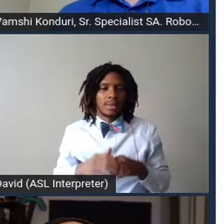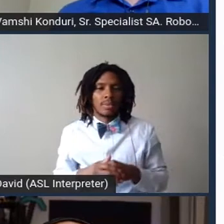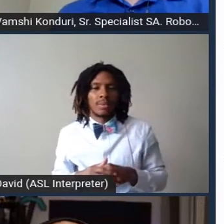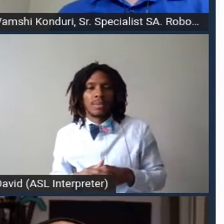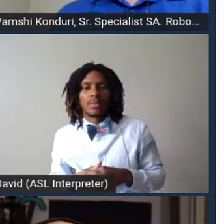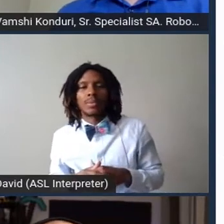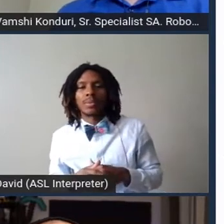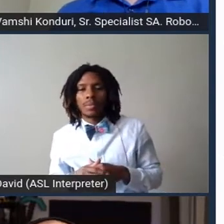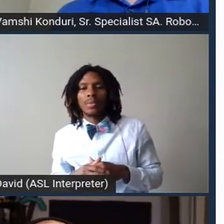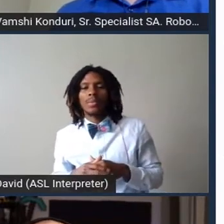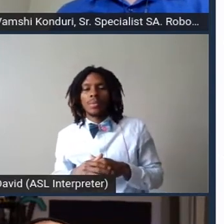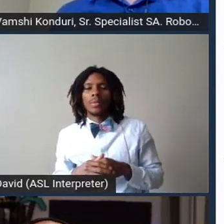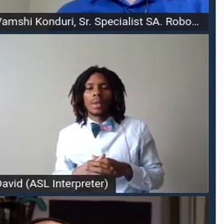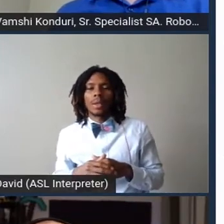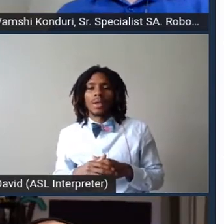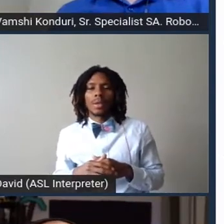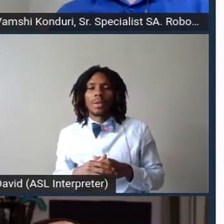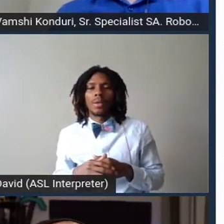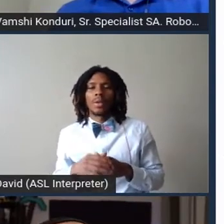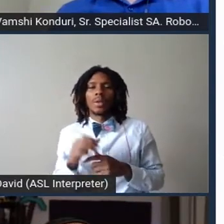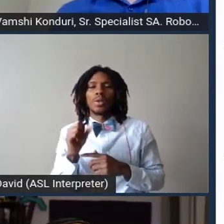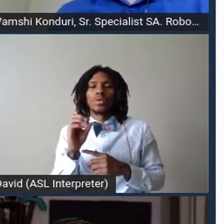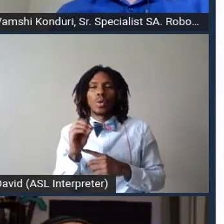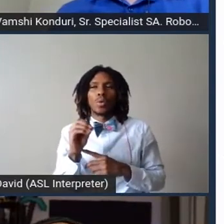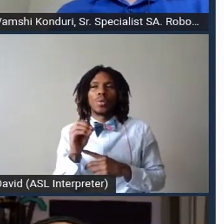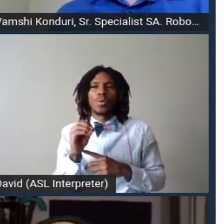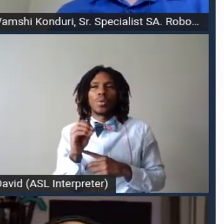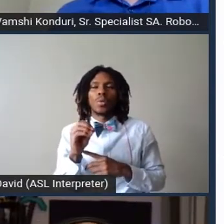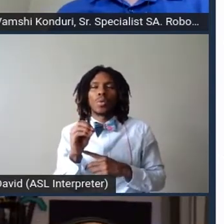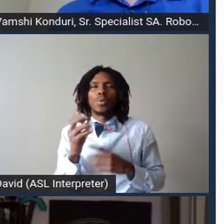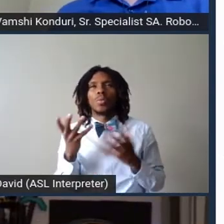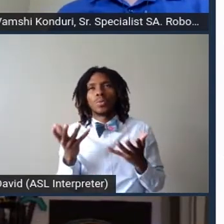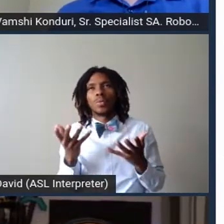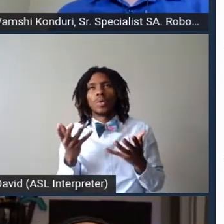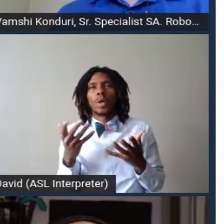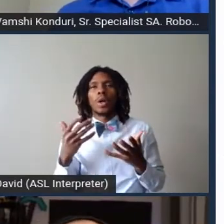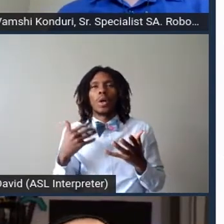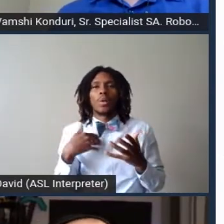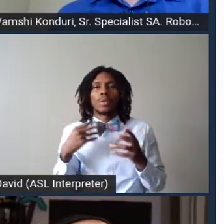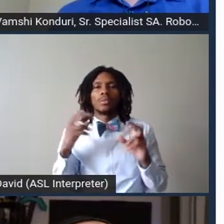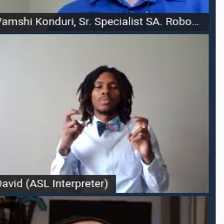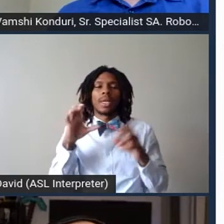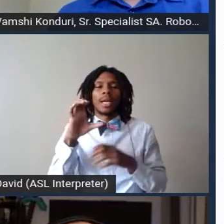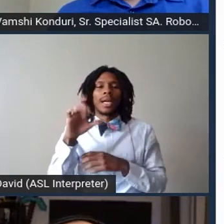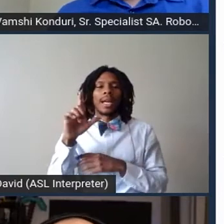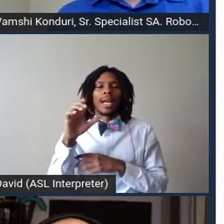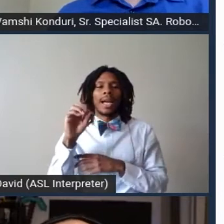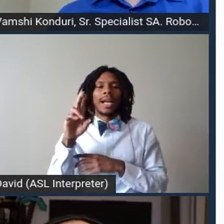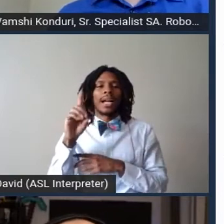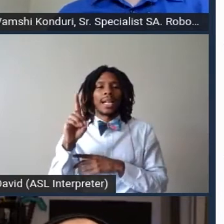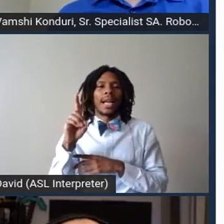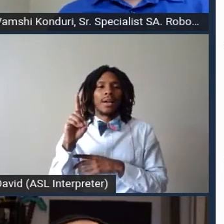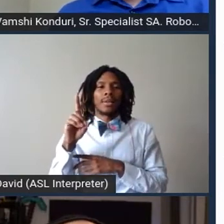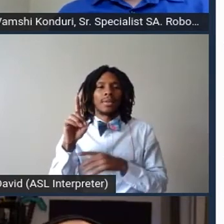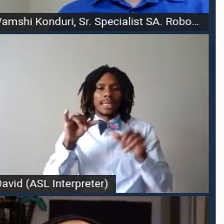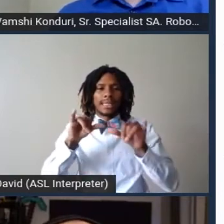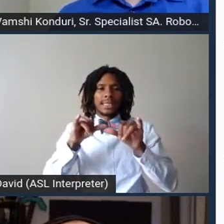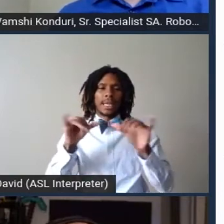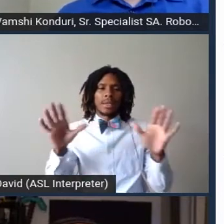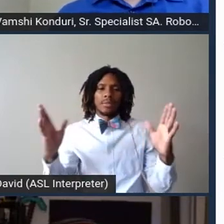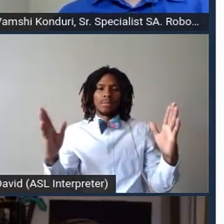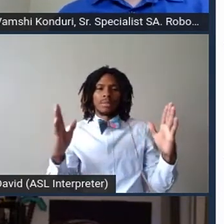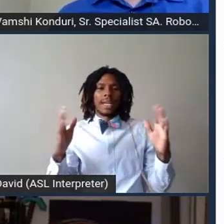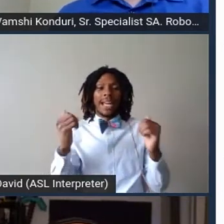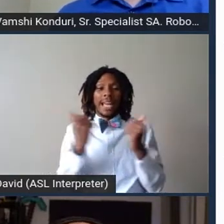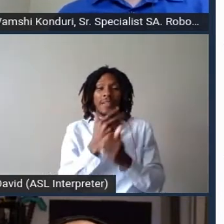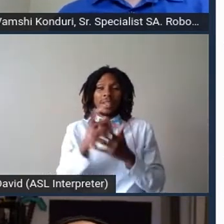Okay, so you know, we're talking about the cloud, right? We like to talk about scale. Everything in the cloud needs to